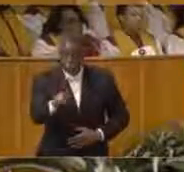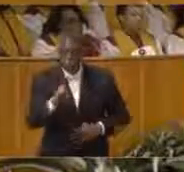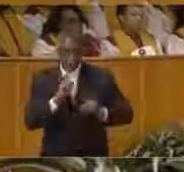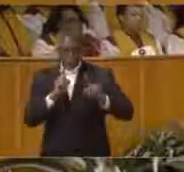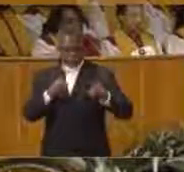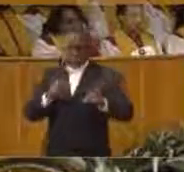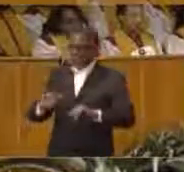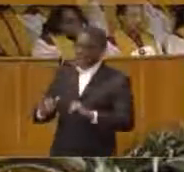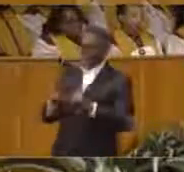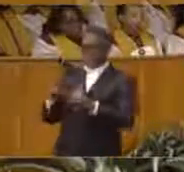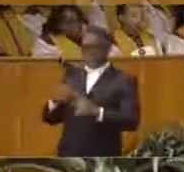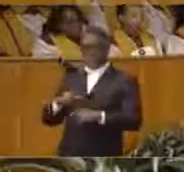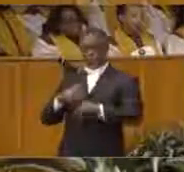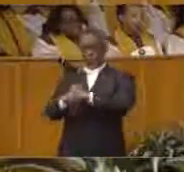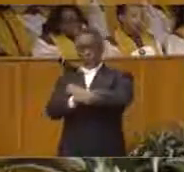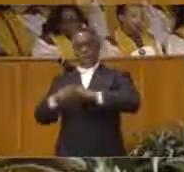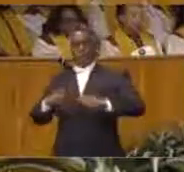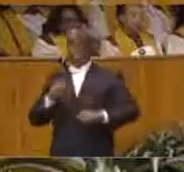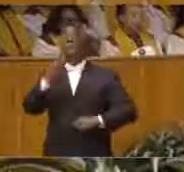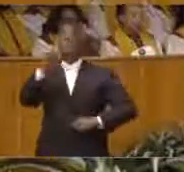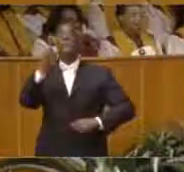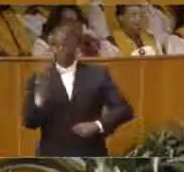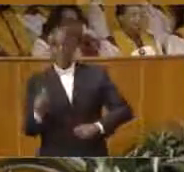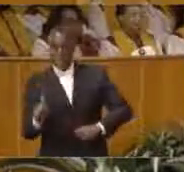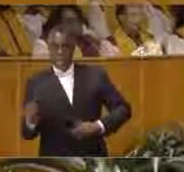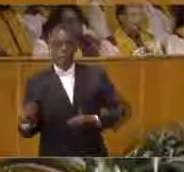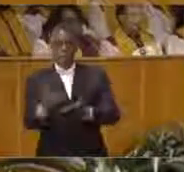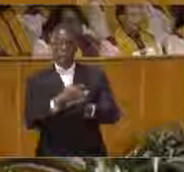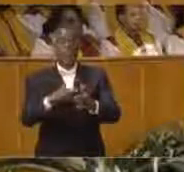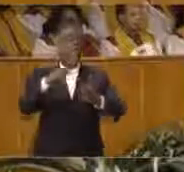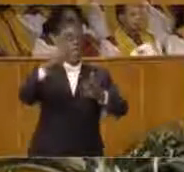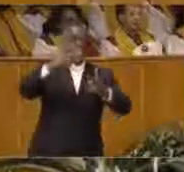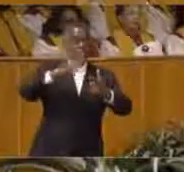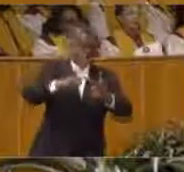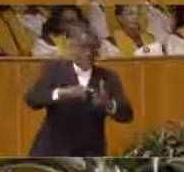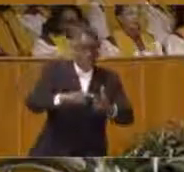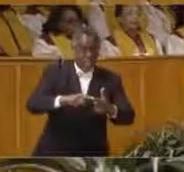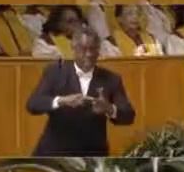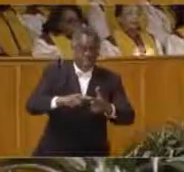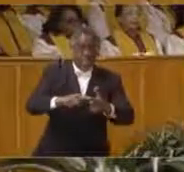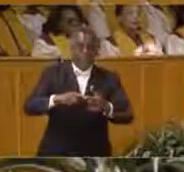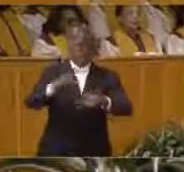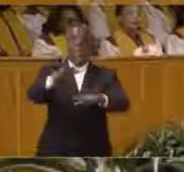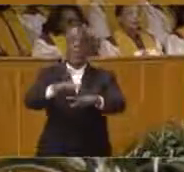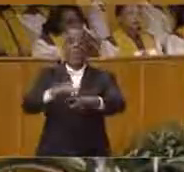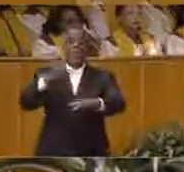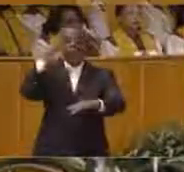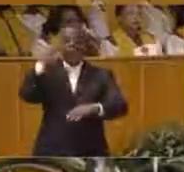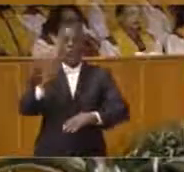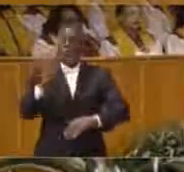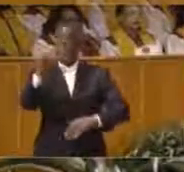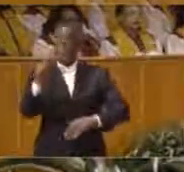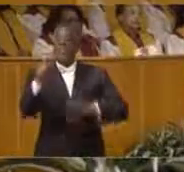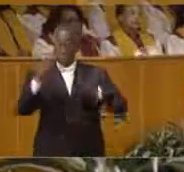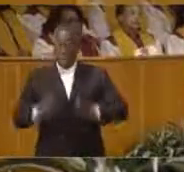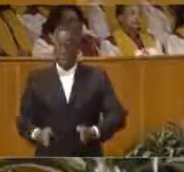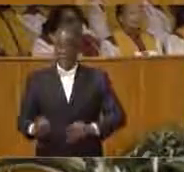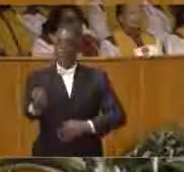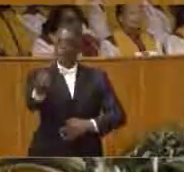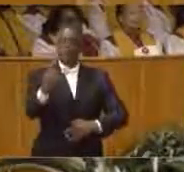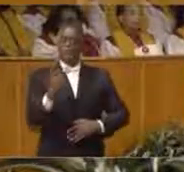you ask, how have you robbed me? In tithes and in offering. And then they would call for the tithers to